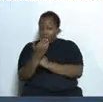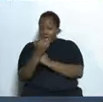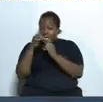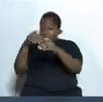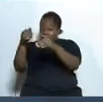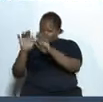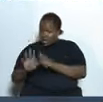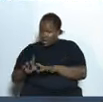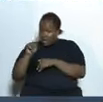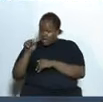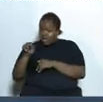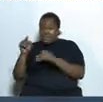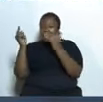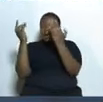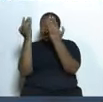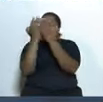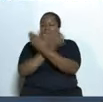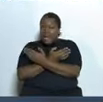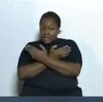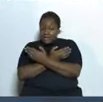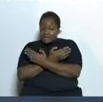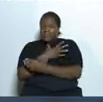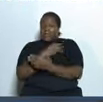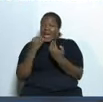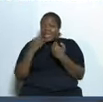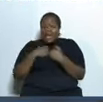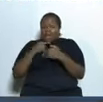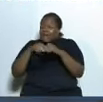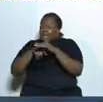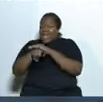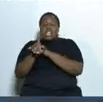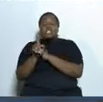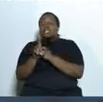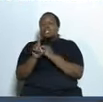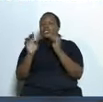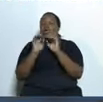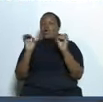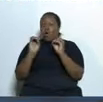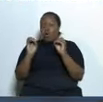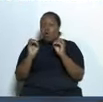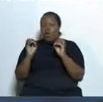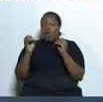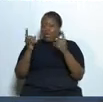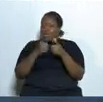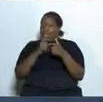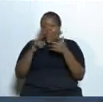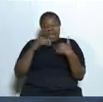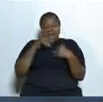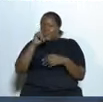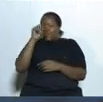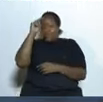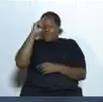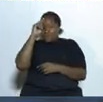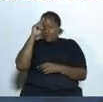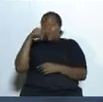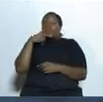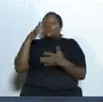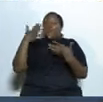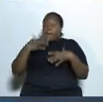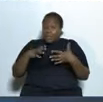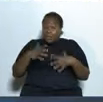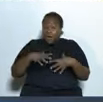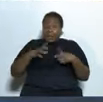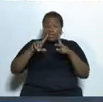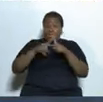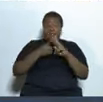dark hole in the ground and there's no entry from the grave, that there's no purpose. So people go seeking.